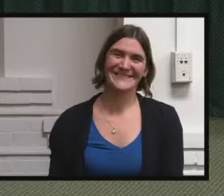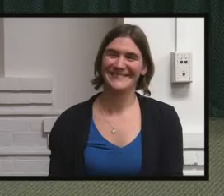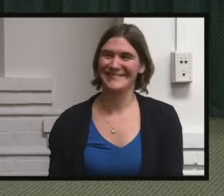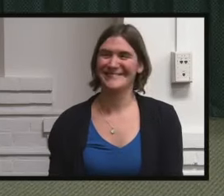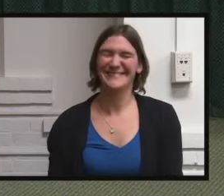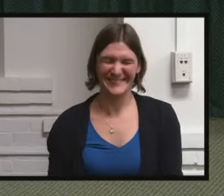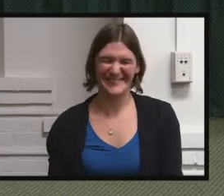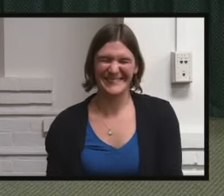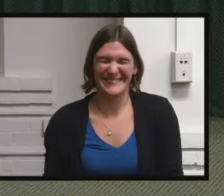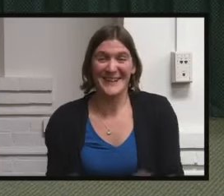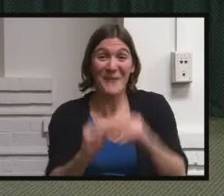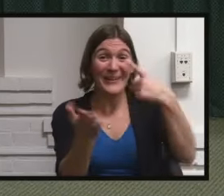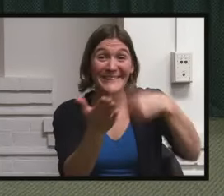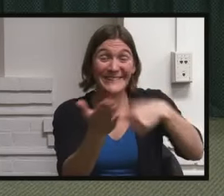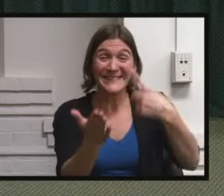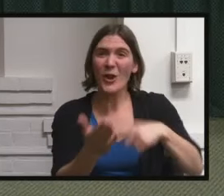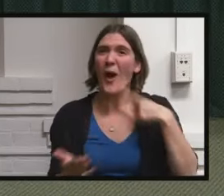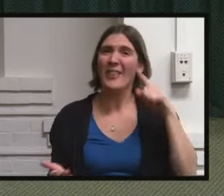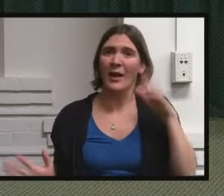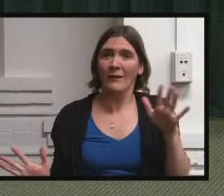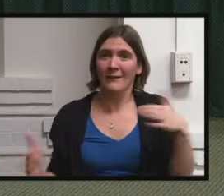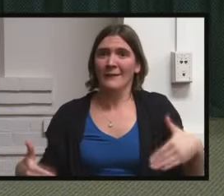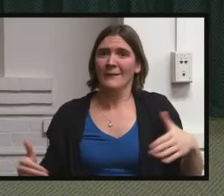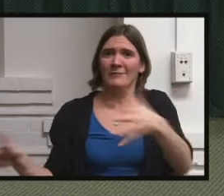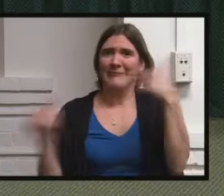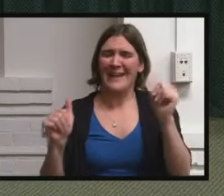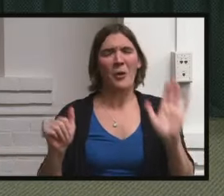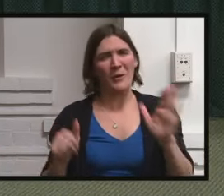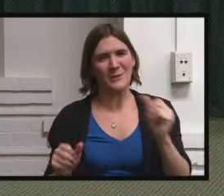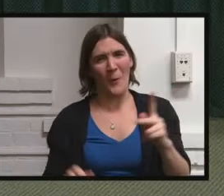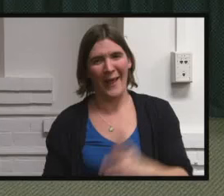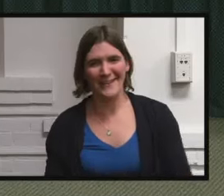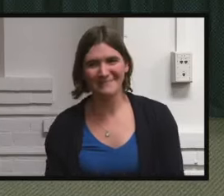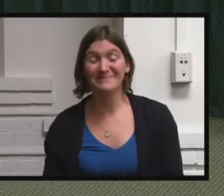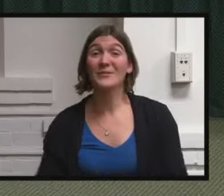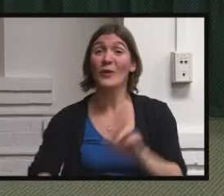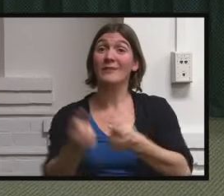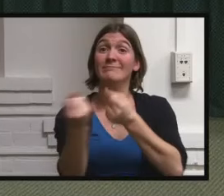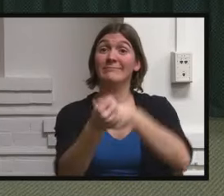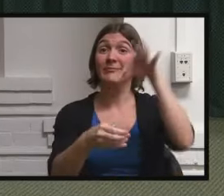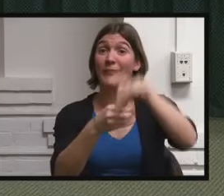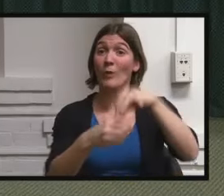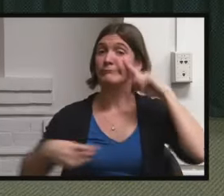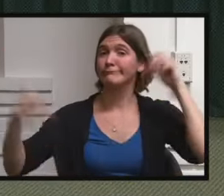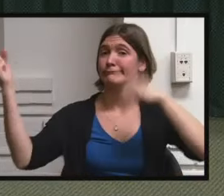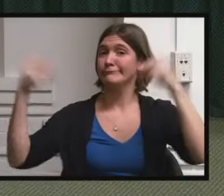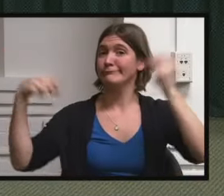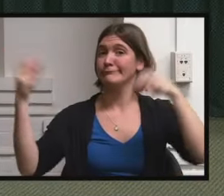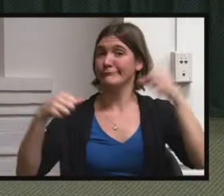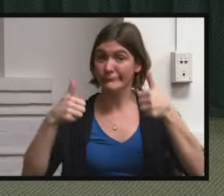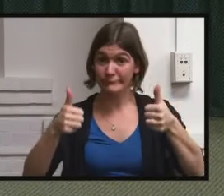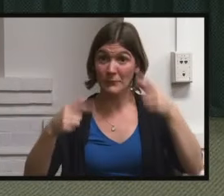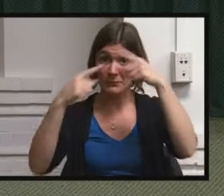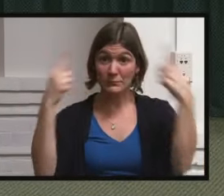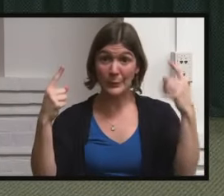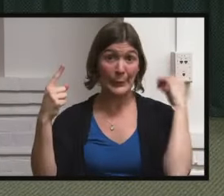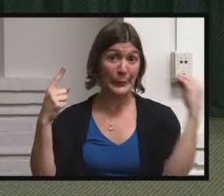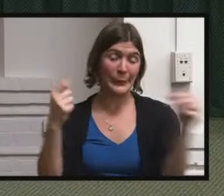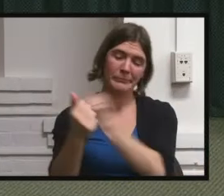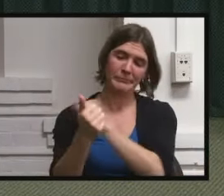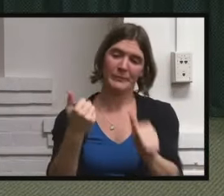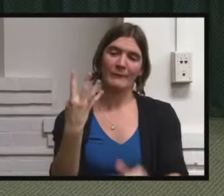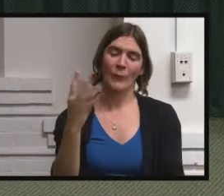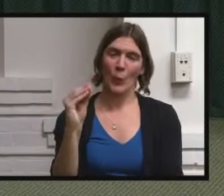Any other discussion? I thought their hands were going to fall off. Hearing none, all those in favor, please say aye. Aye. Anybody opposed or abstaining?